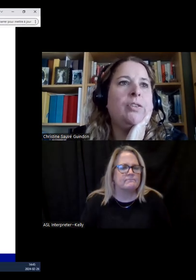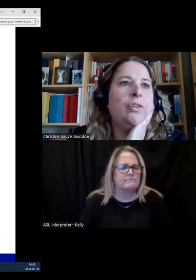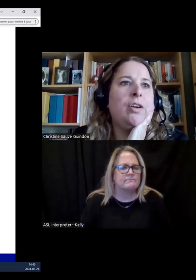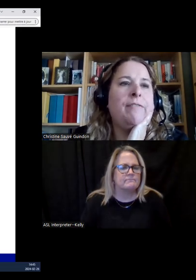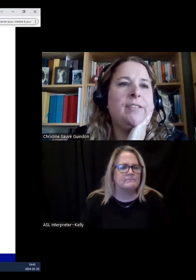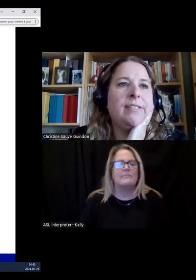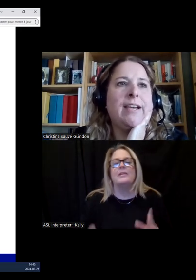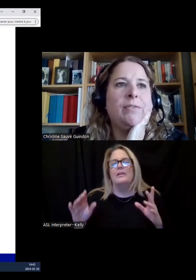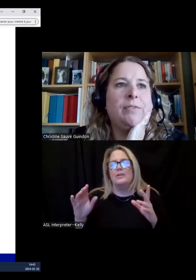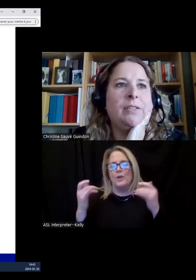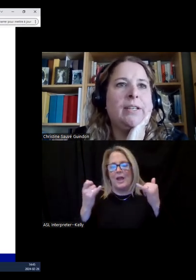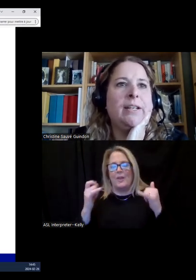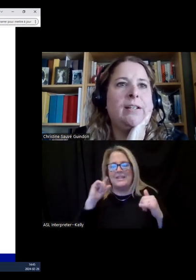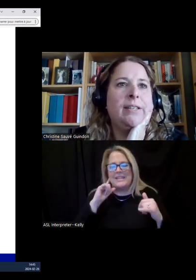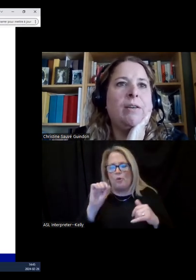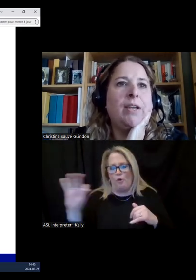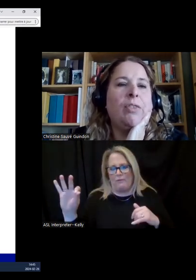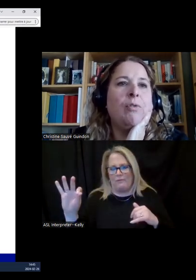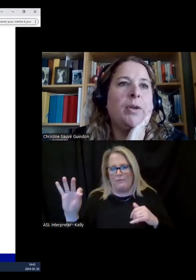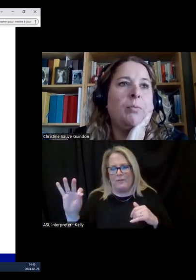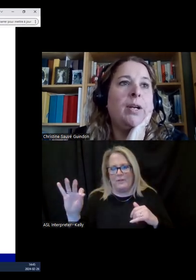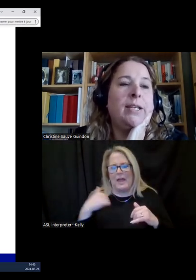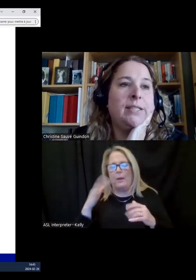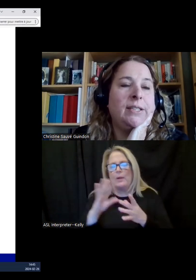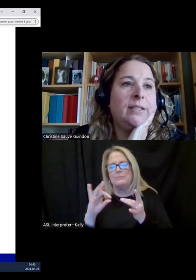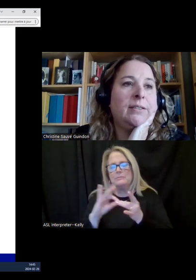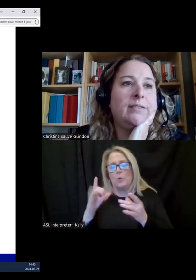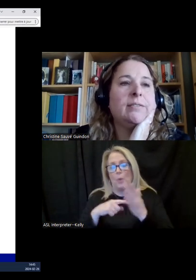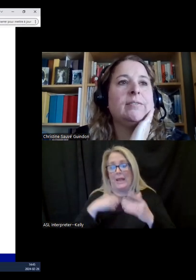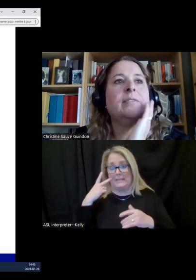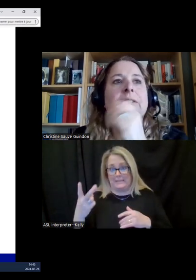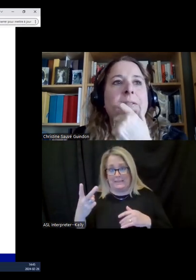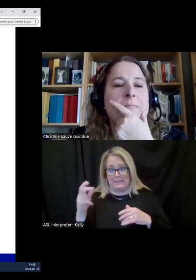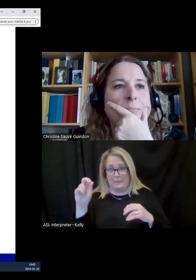so I'll turn off the sound and I'll narrate through it what I see.